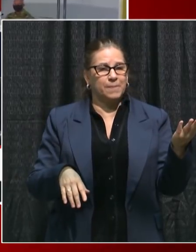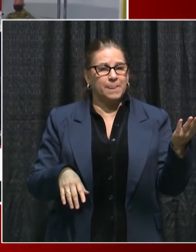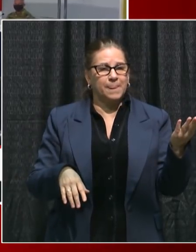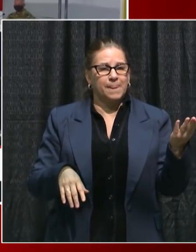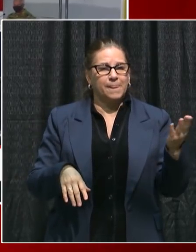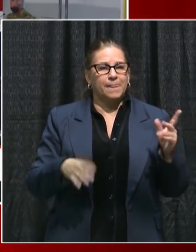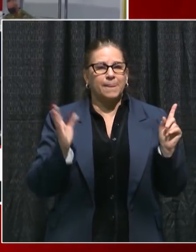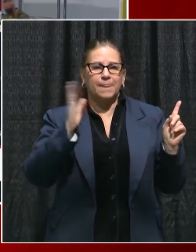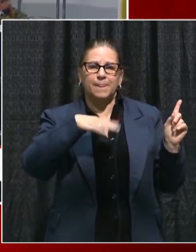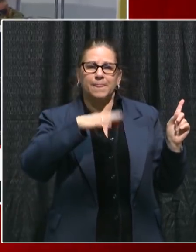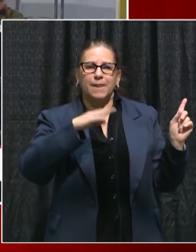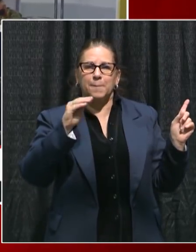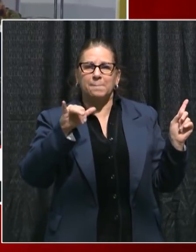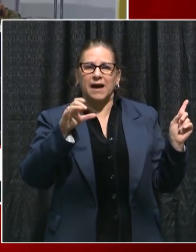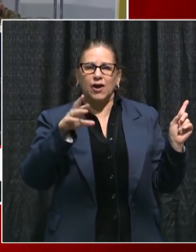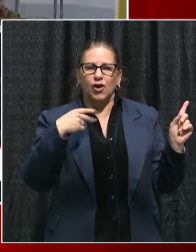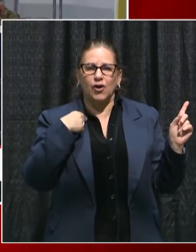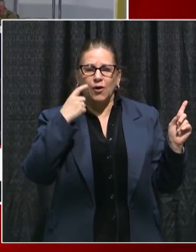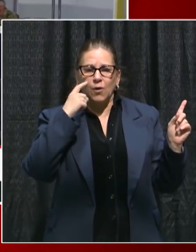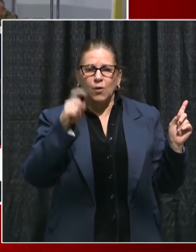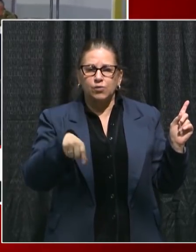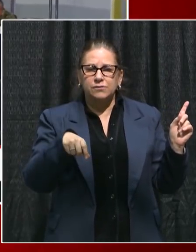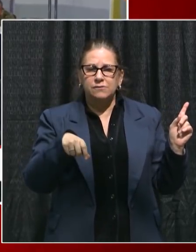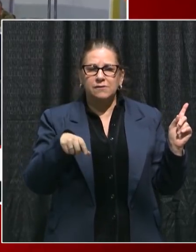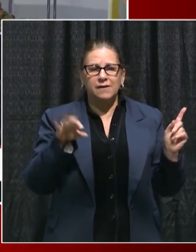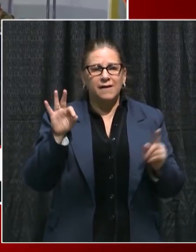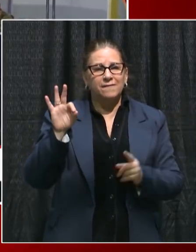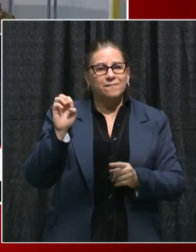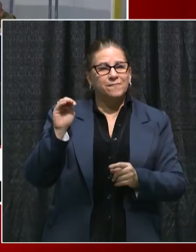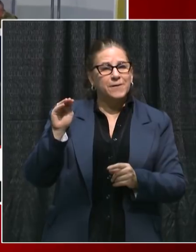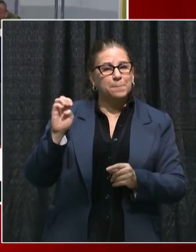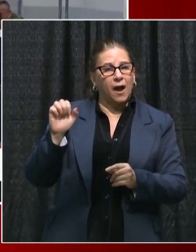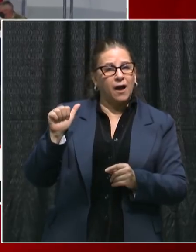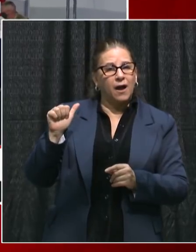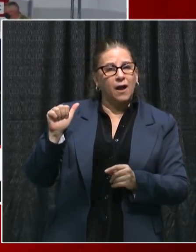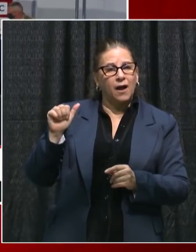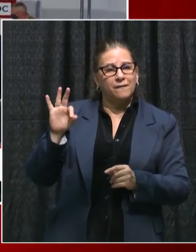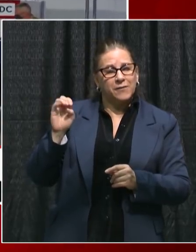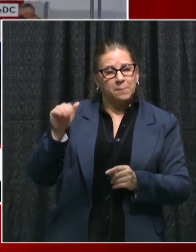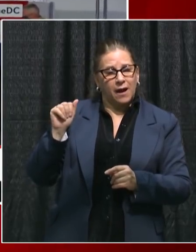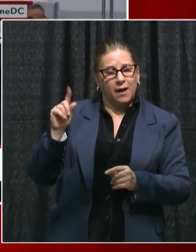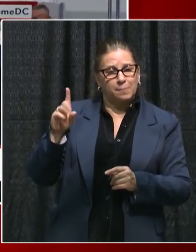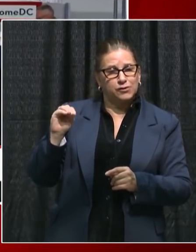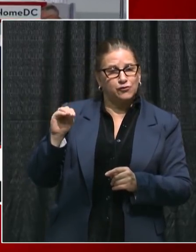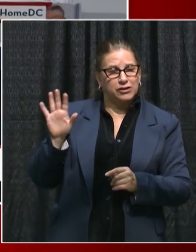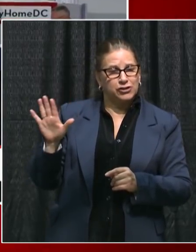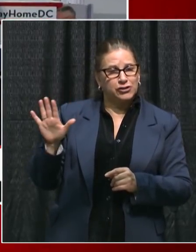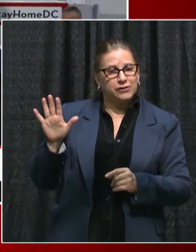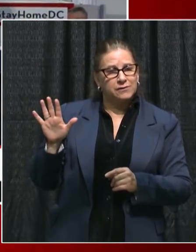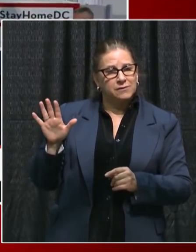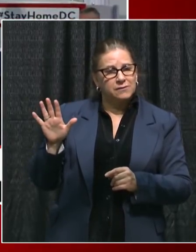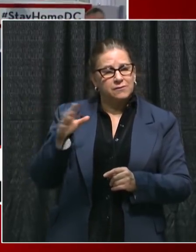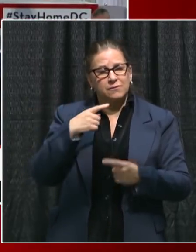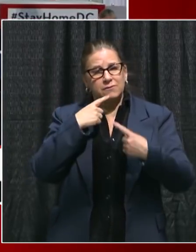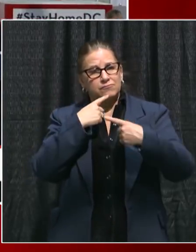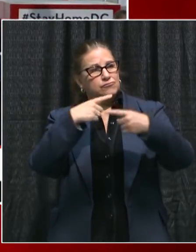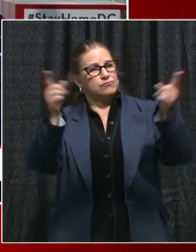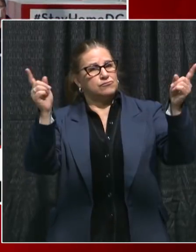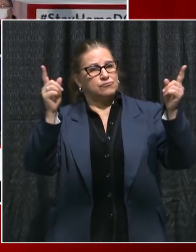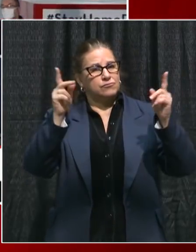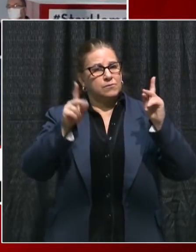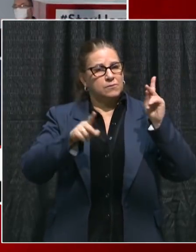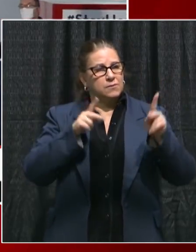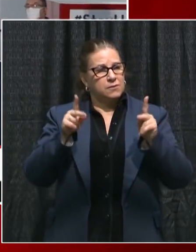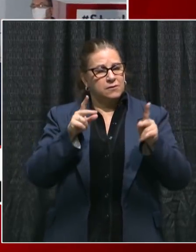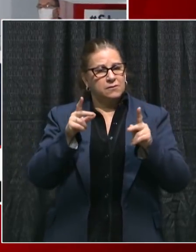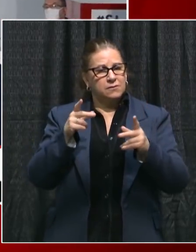That the FEMA administrator said that you spent, I guess, $50-some million on this center,